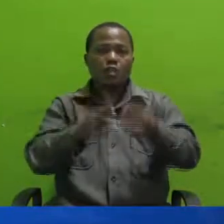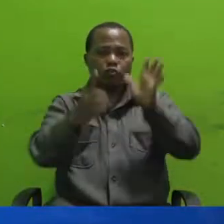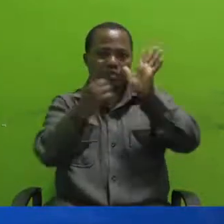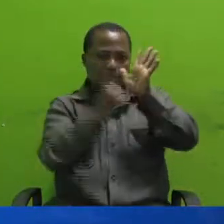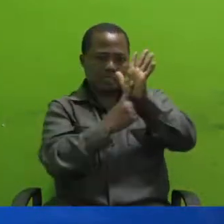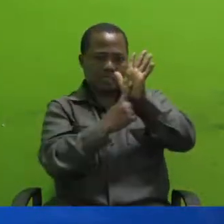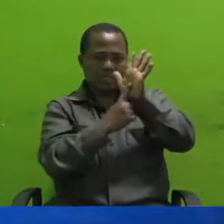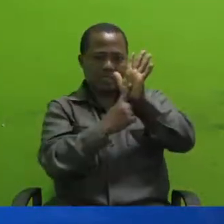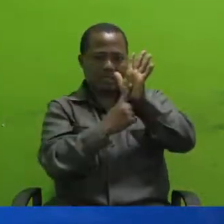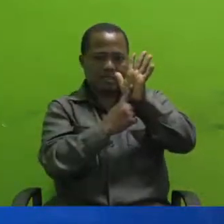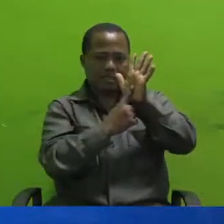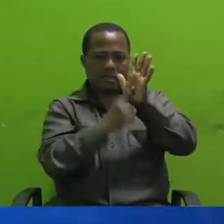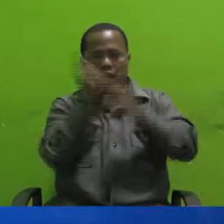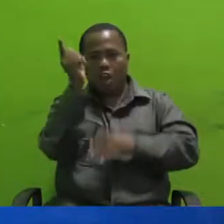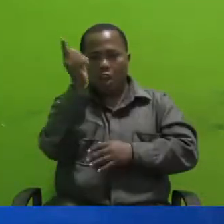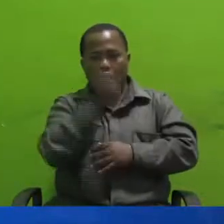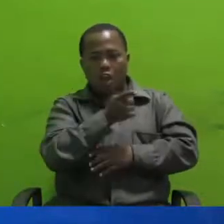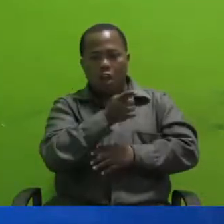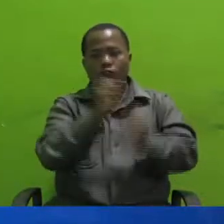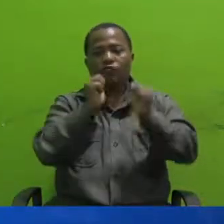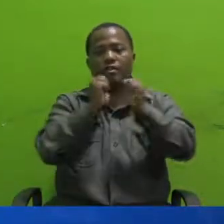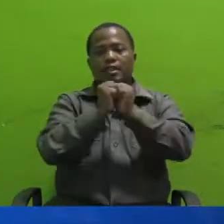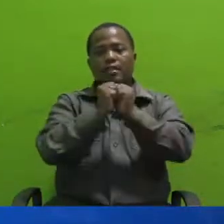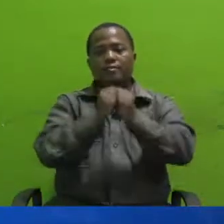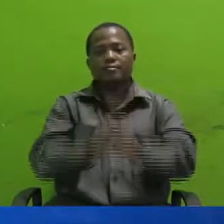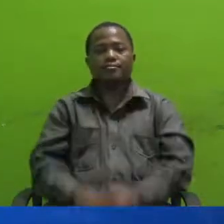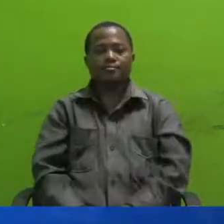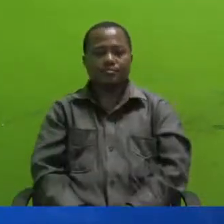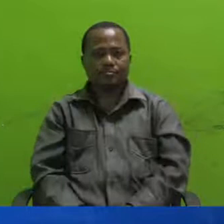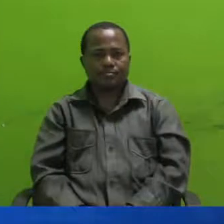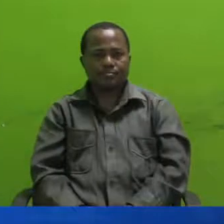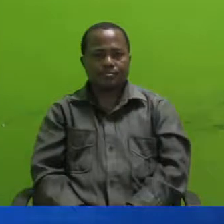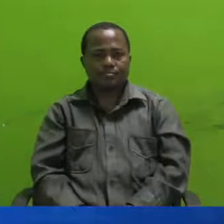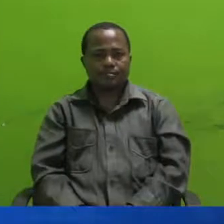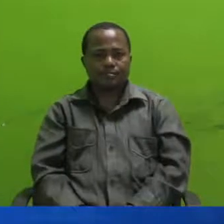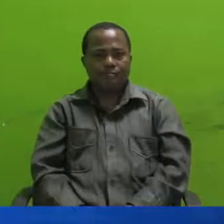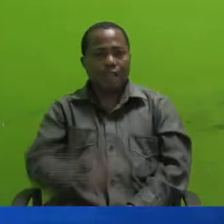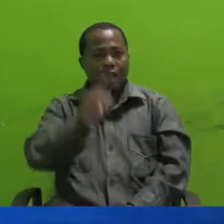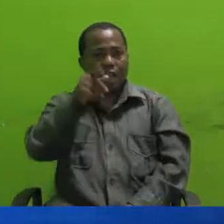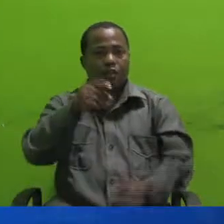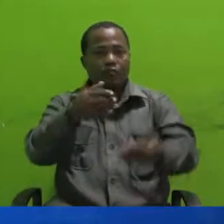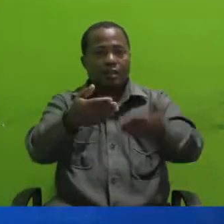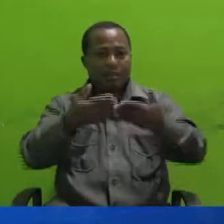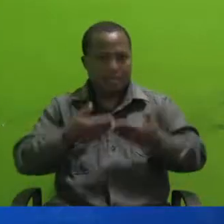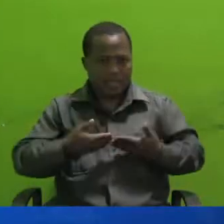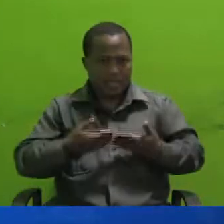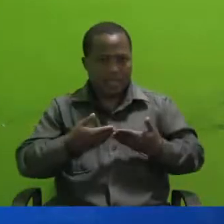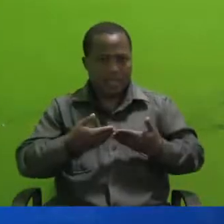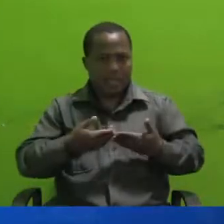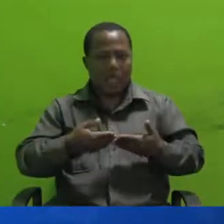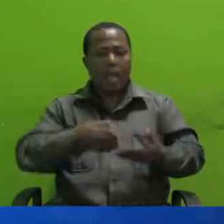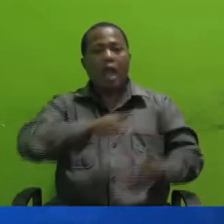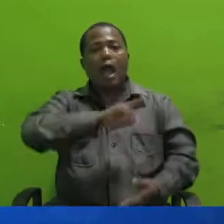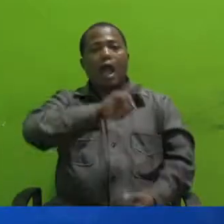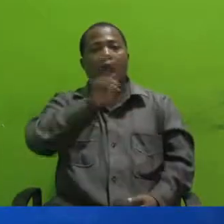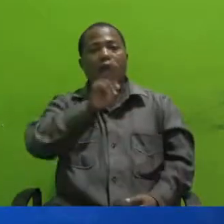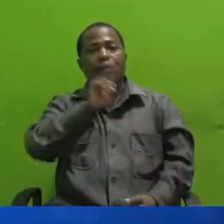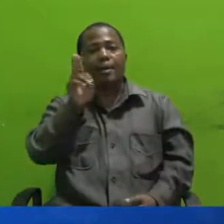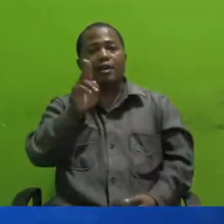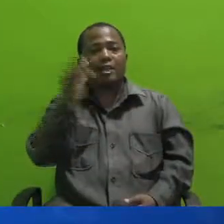to 6 out of 10. Also again, if we take Pythagoras